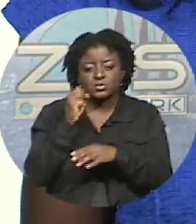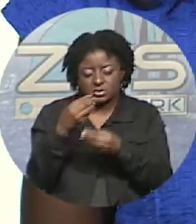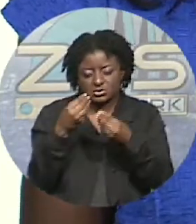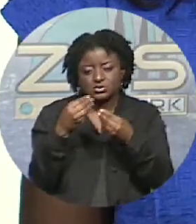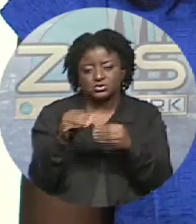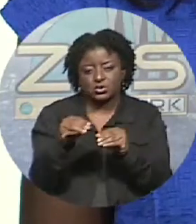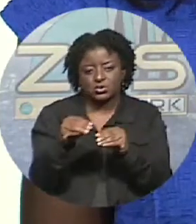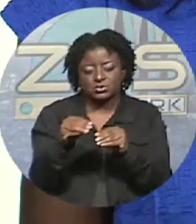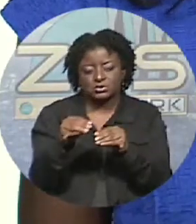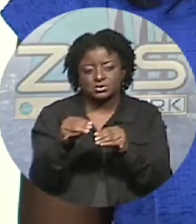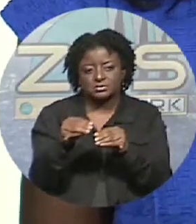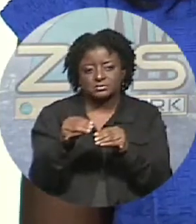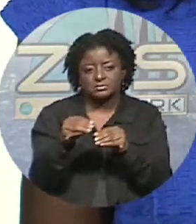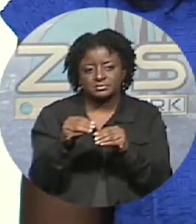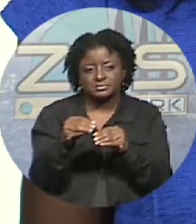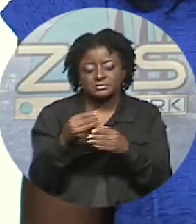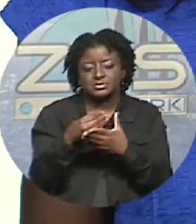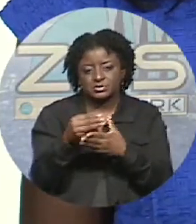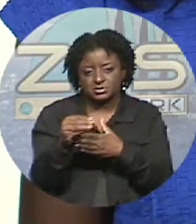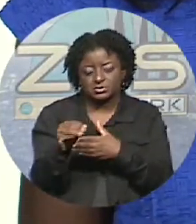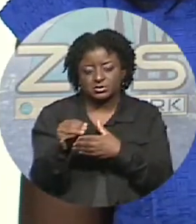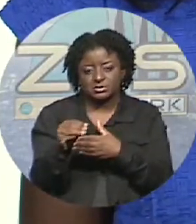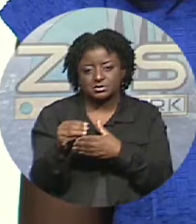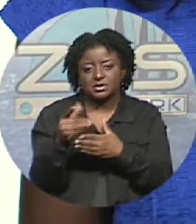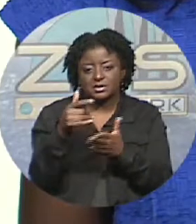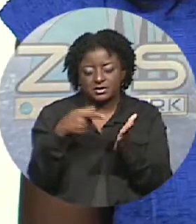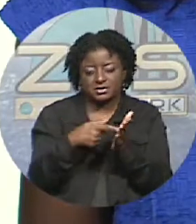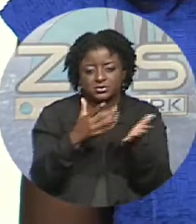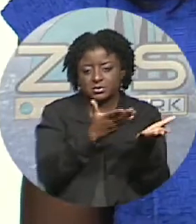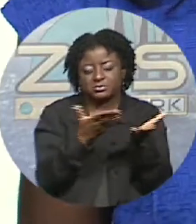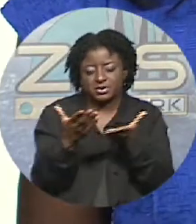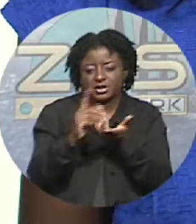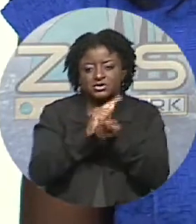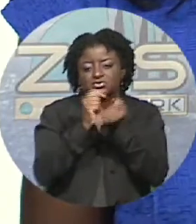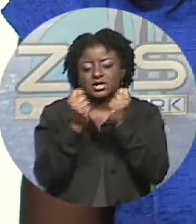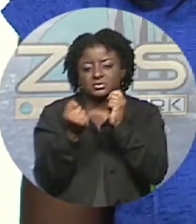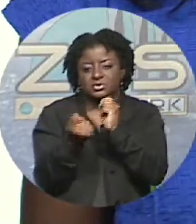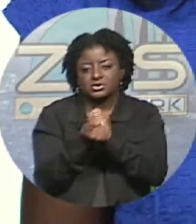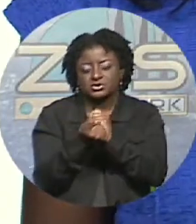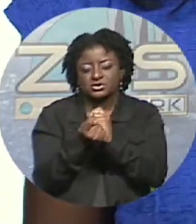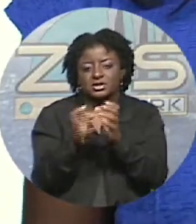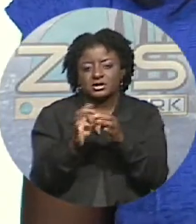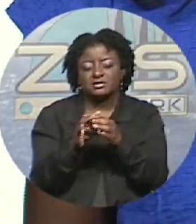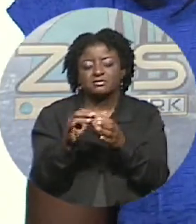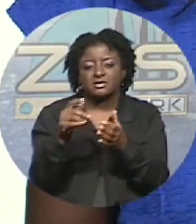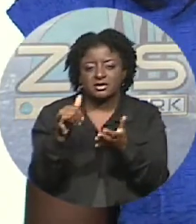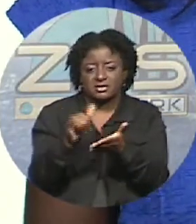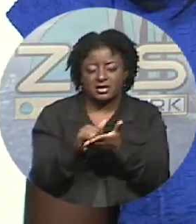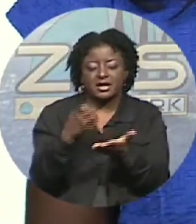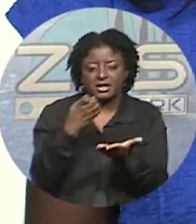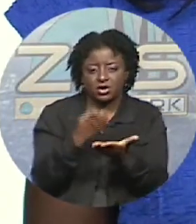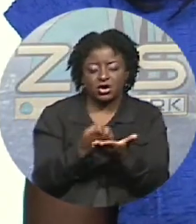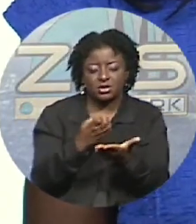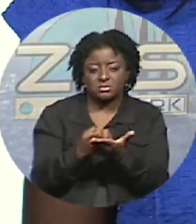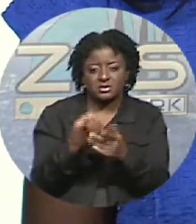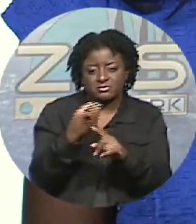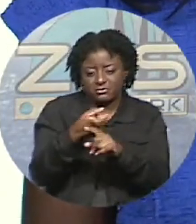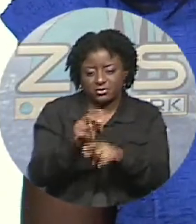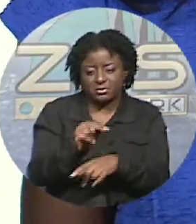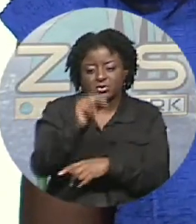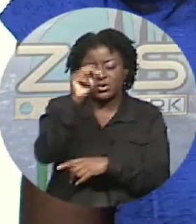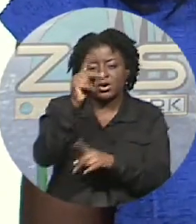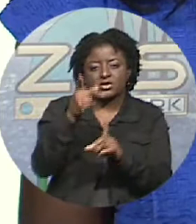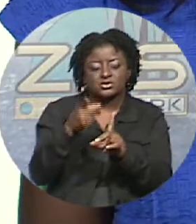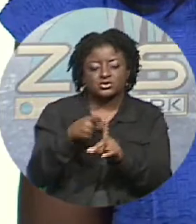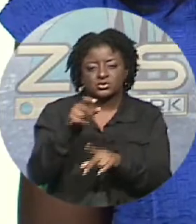long way in bringing about a complete transformation of Eleuthera's economy from the north to south, as his administration continues to